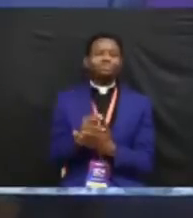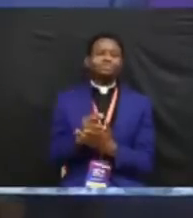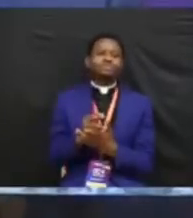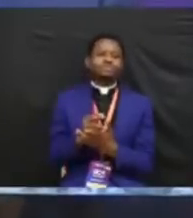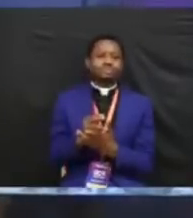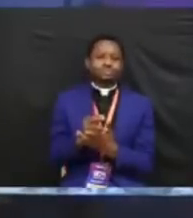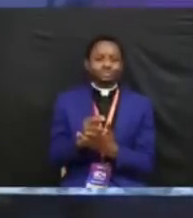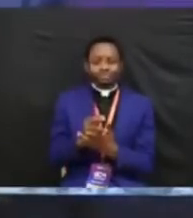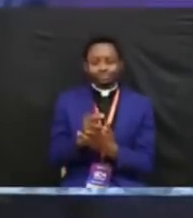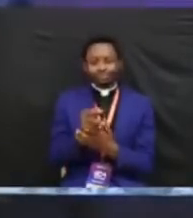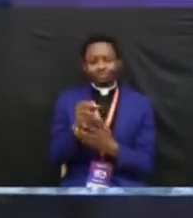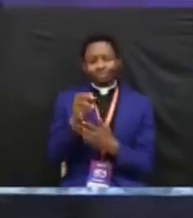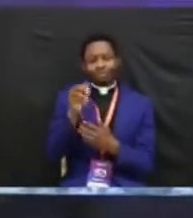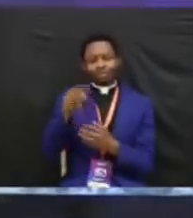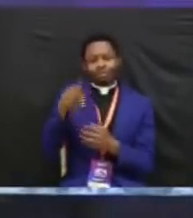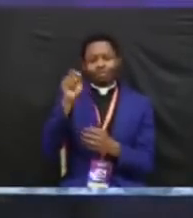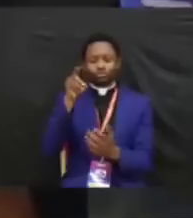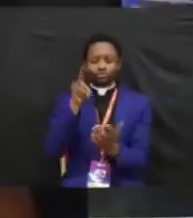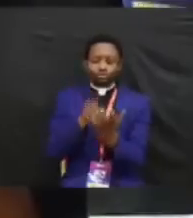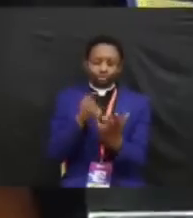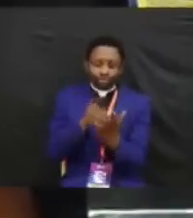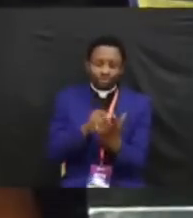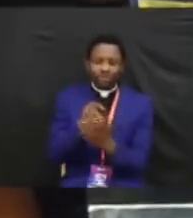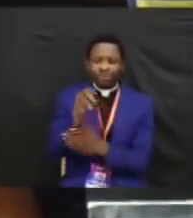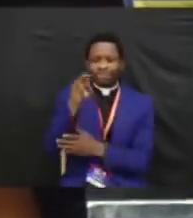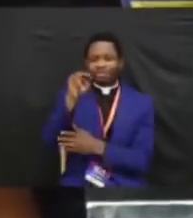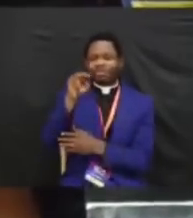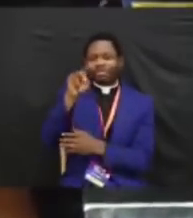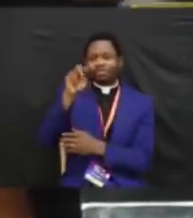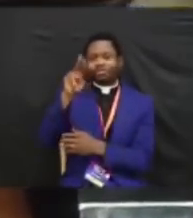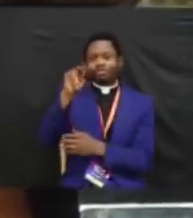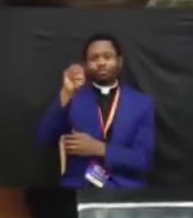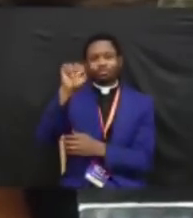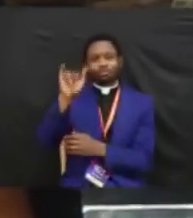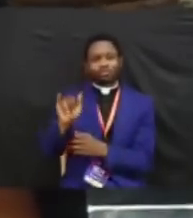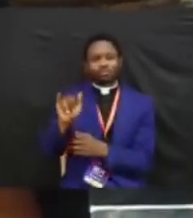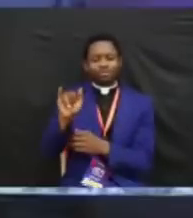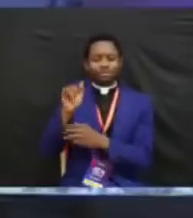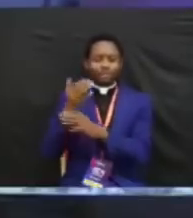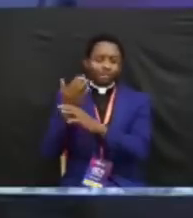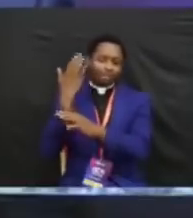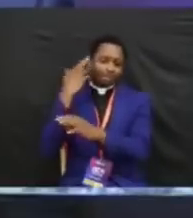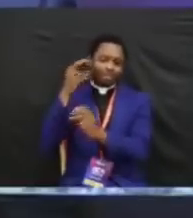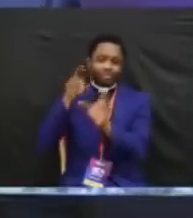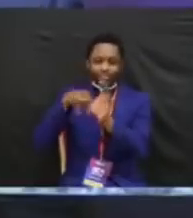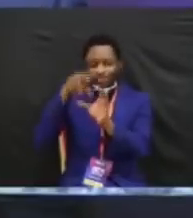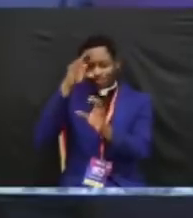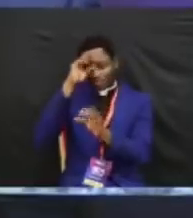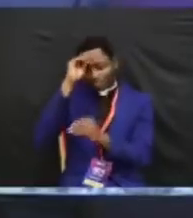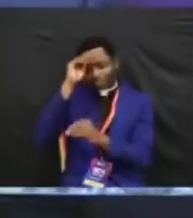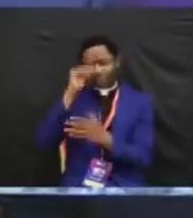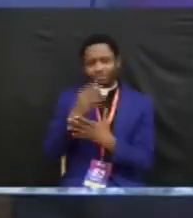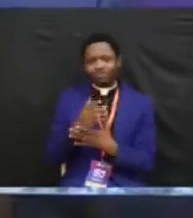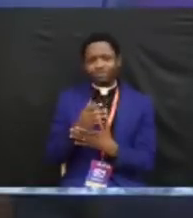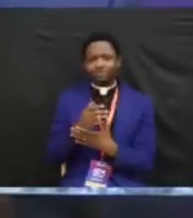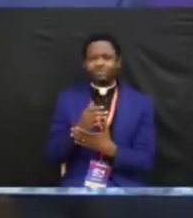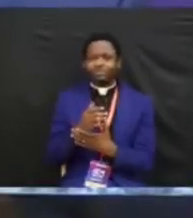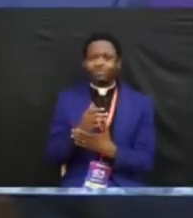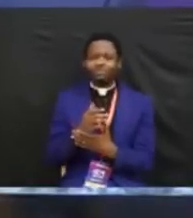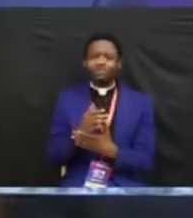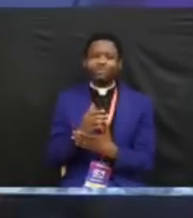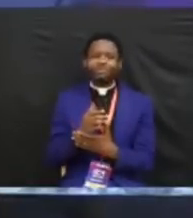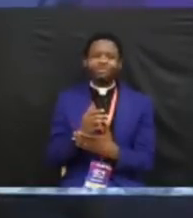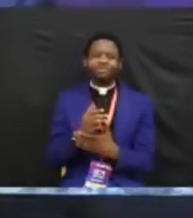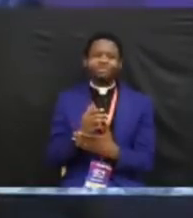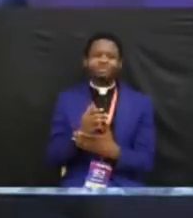Apostle Dr. Michael Kabn to me our former chairman apostles pro